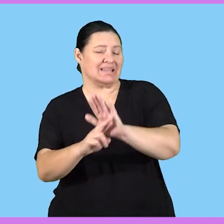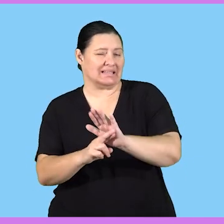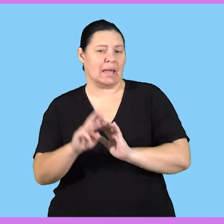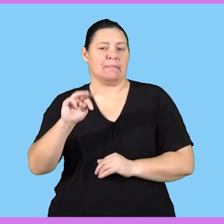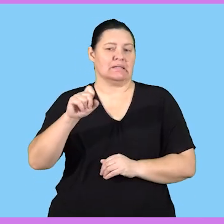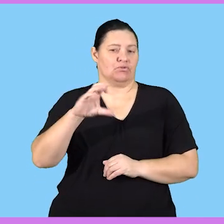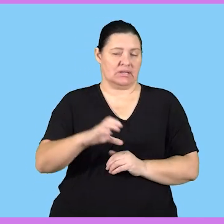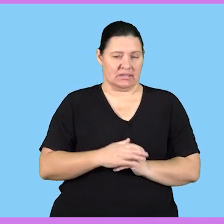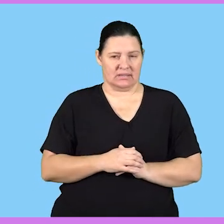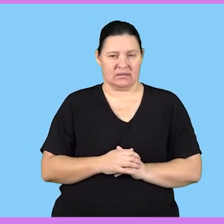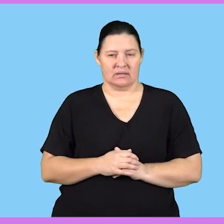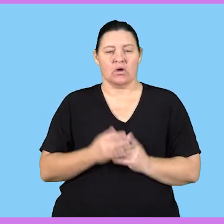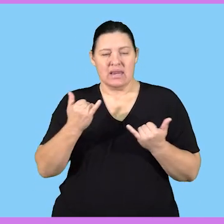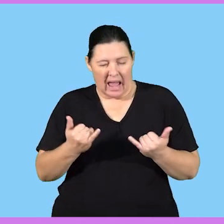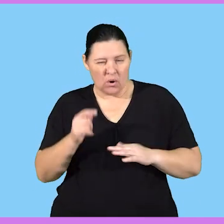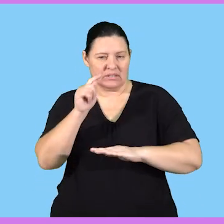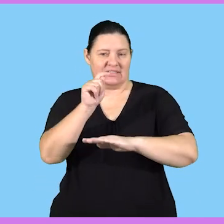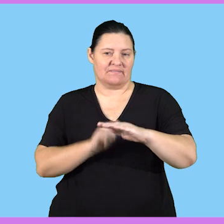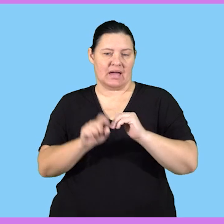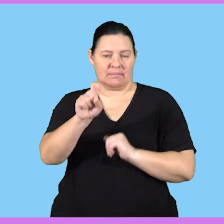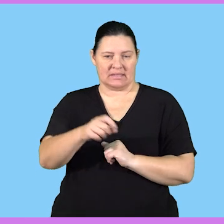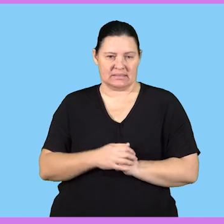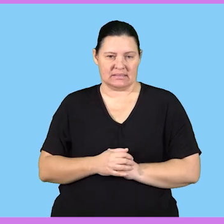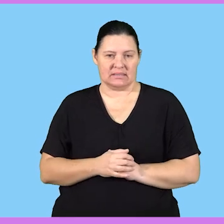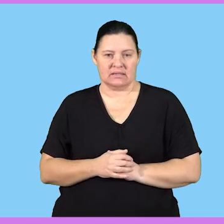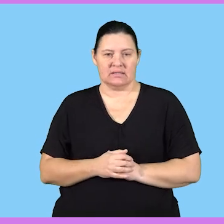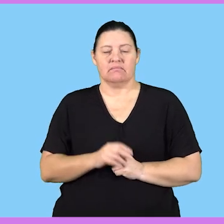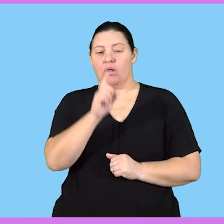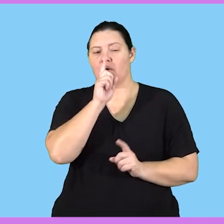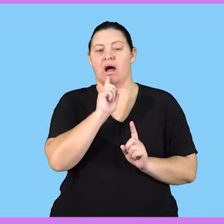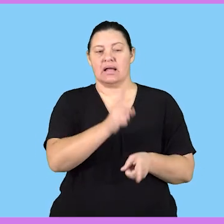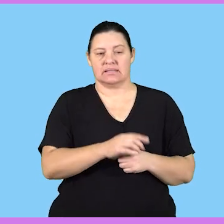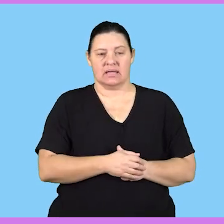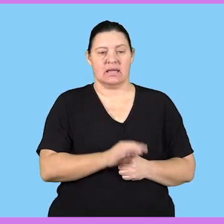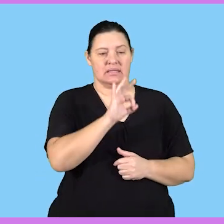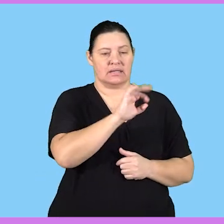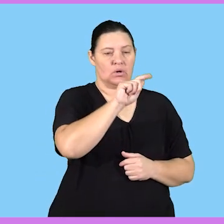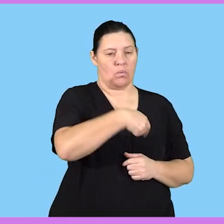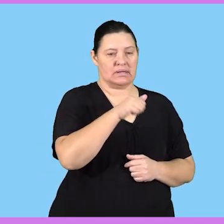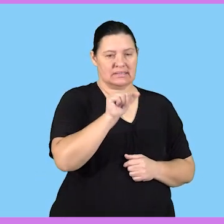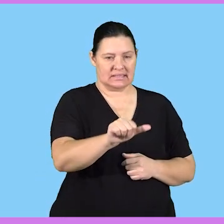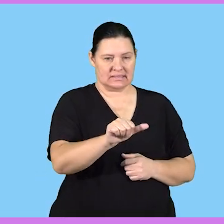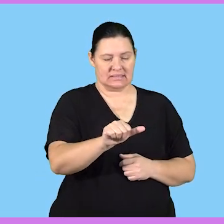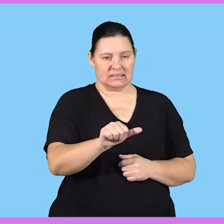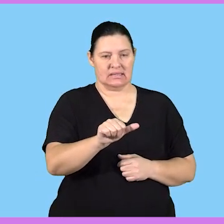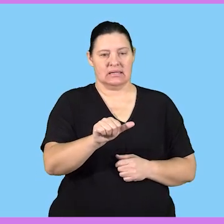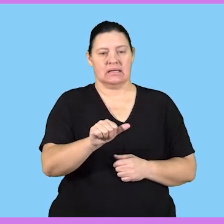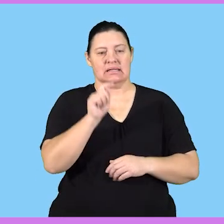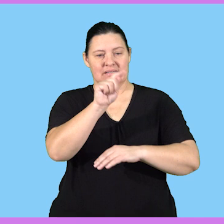liters represent the metric system. Therefore, now I will have to divide. So if I look at my answer, I'll